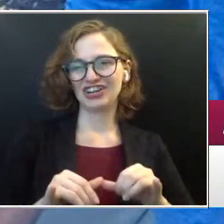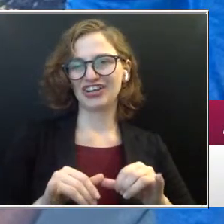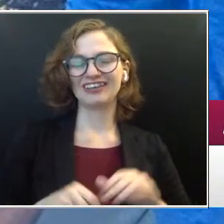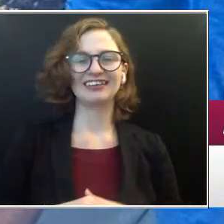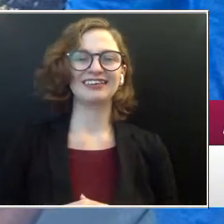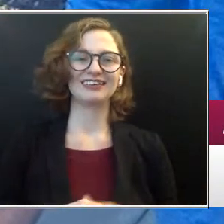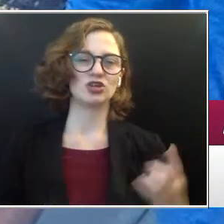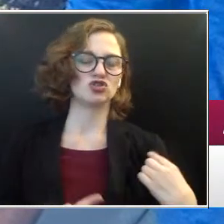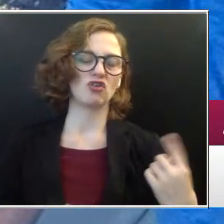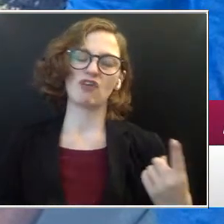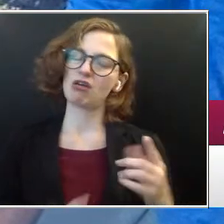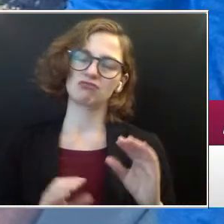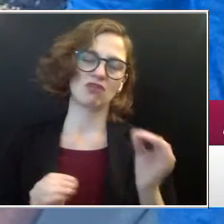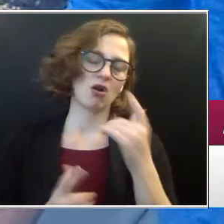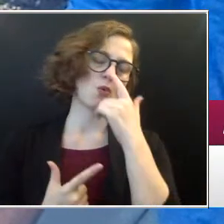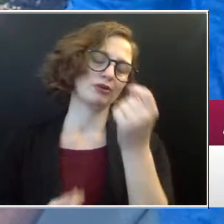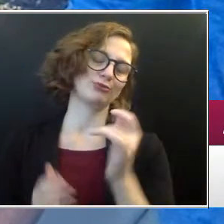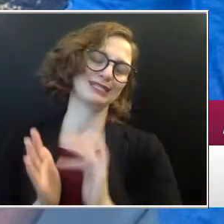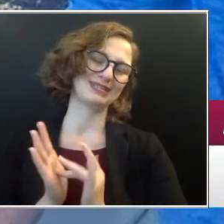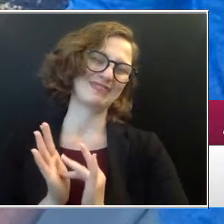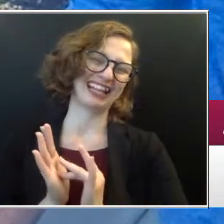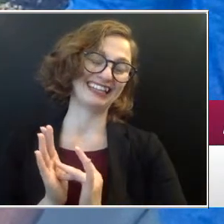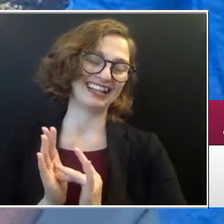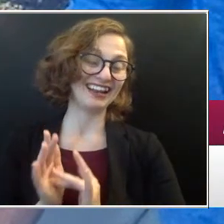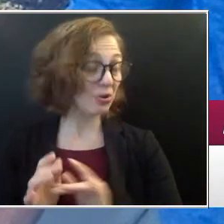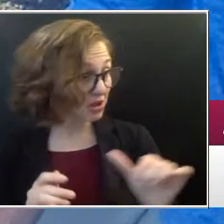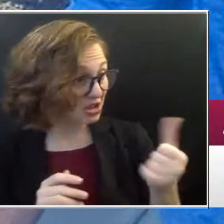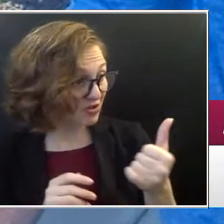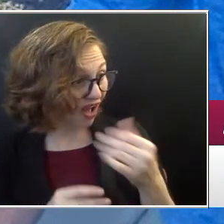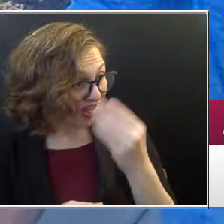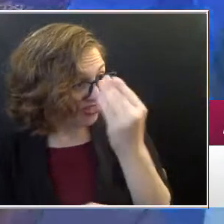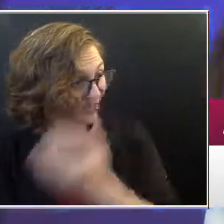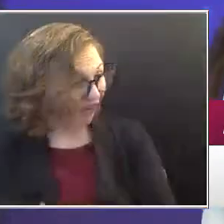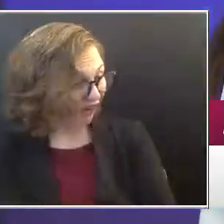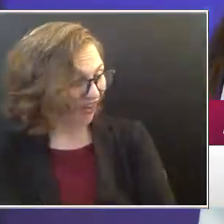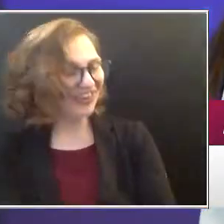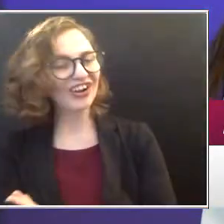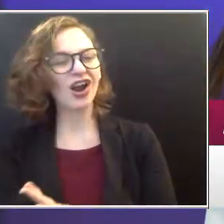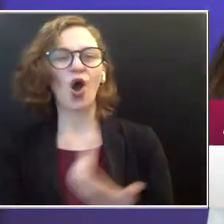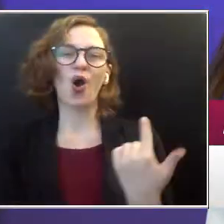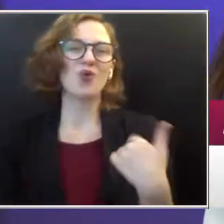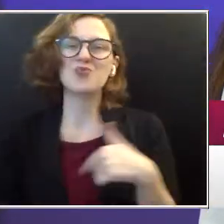other daughter? We're working on the other daughter for all kinds of things.